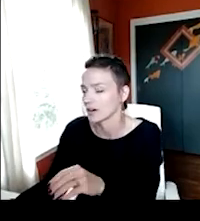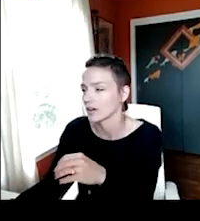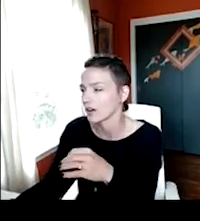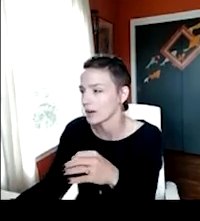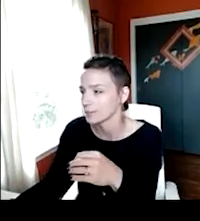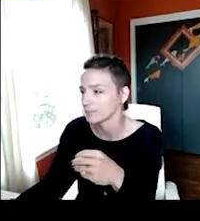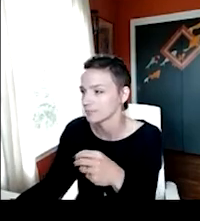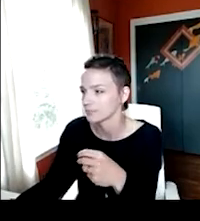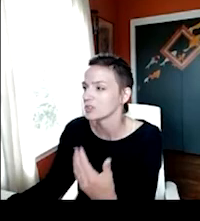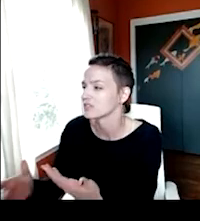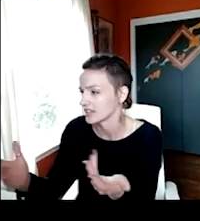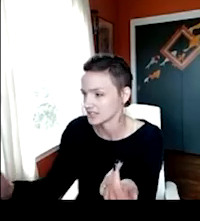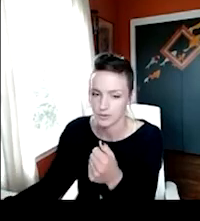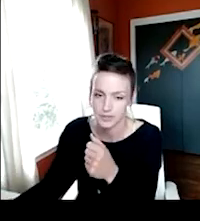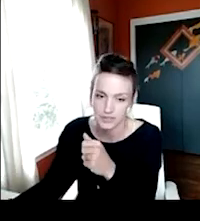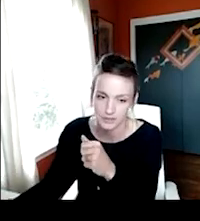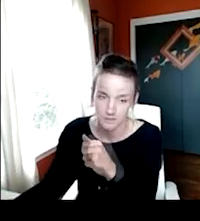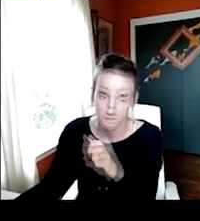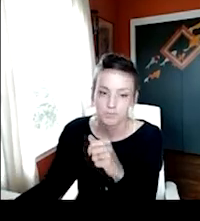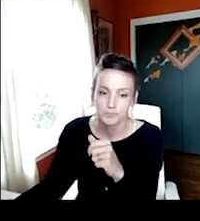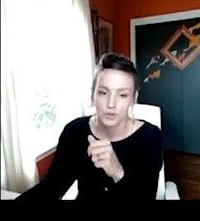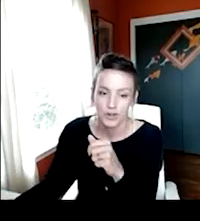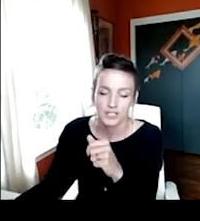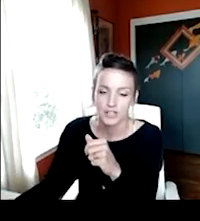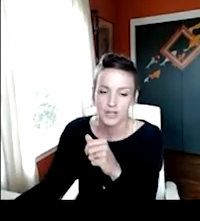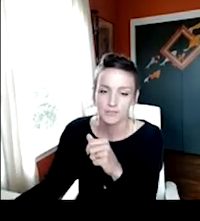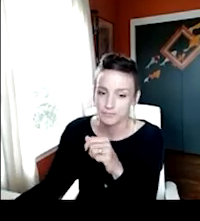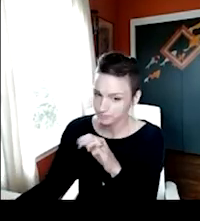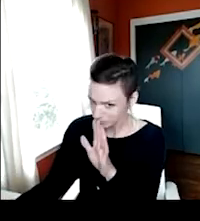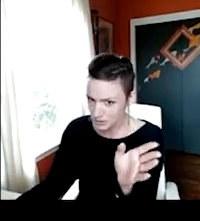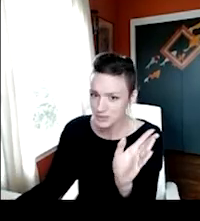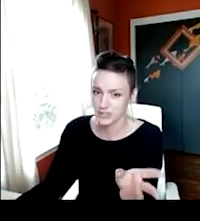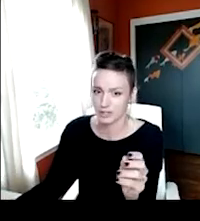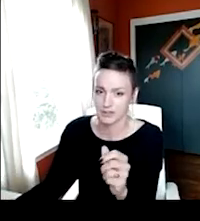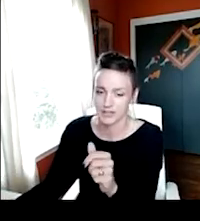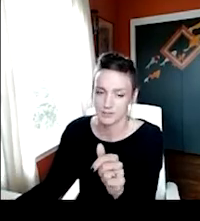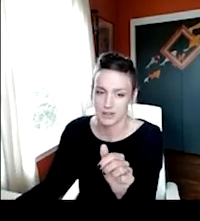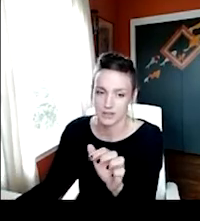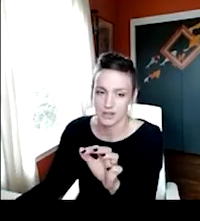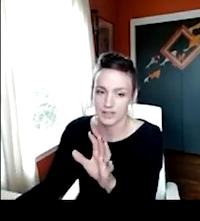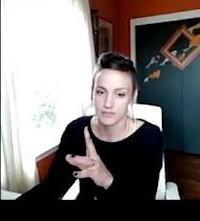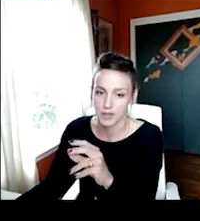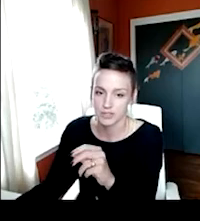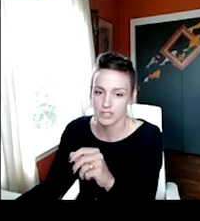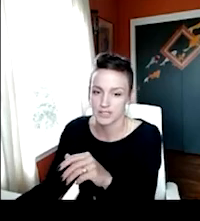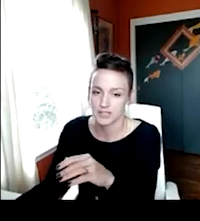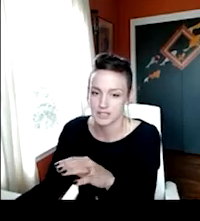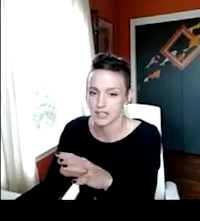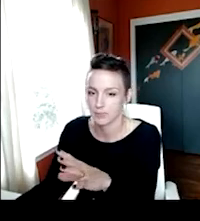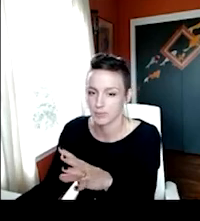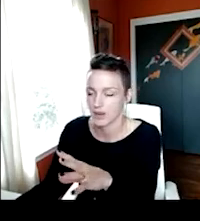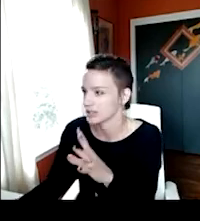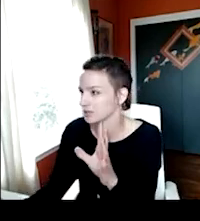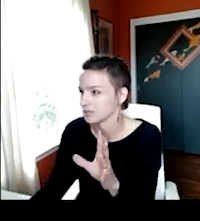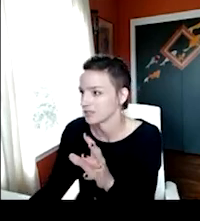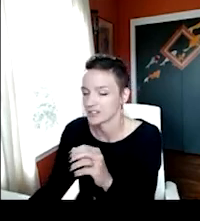were, what device they were using. Okay, so the game, I'll tell you a little about the game now. The game follows the basic escape